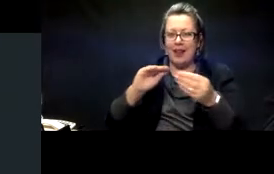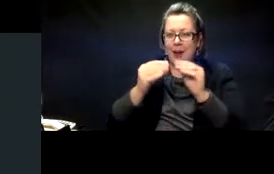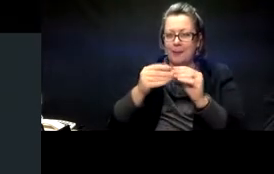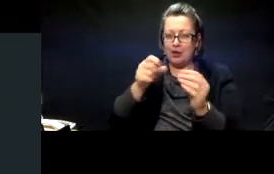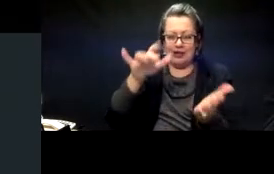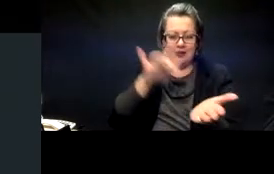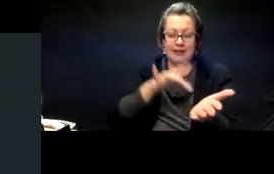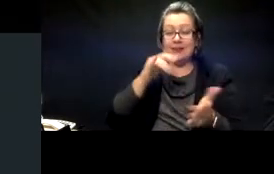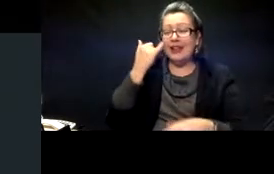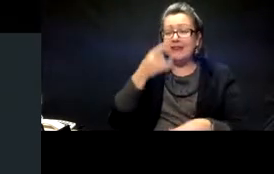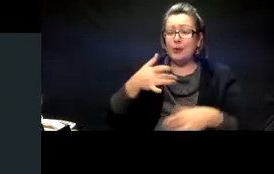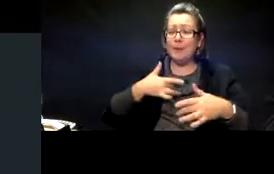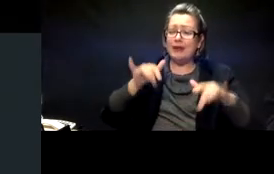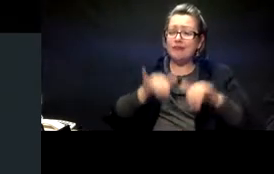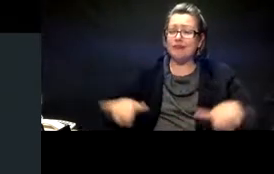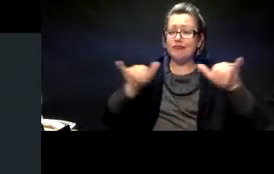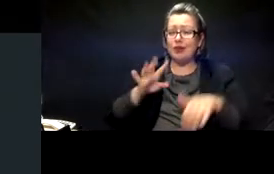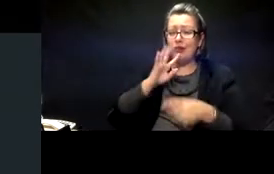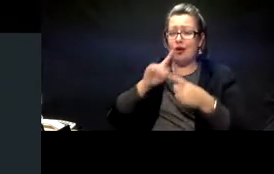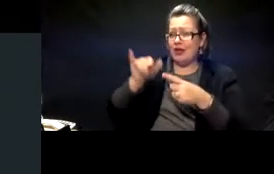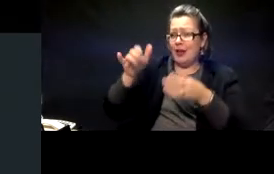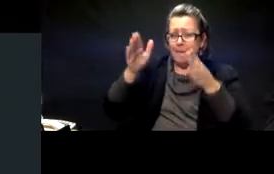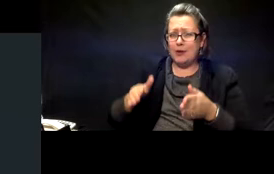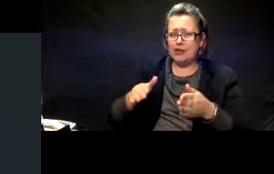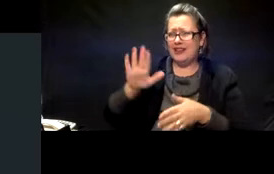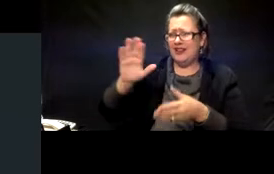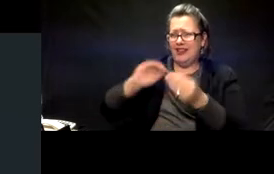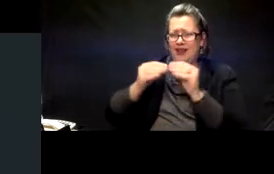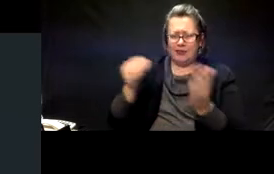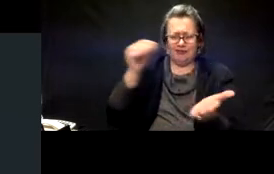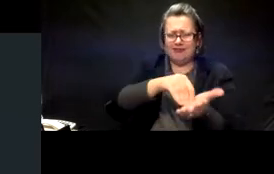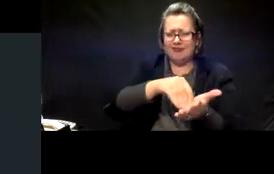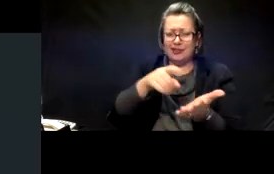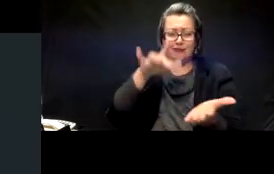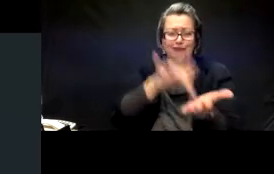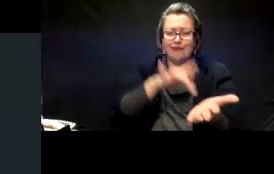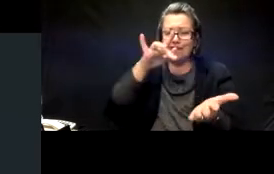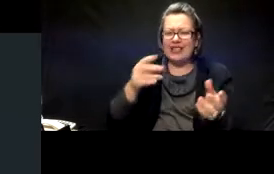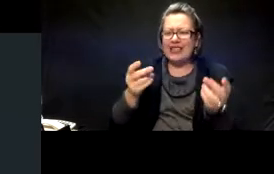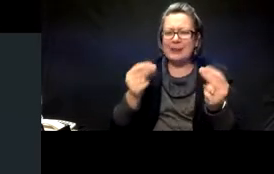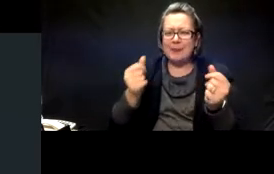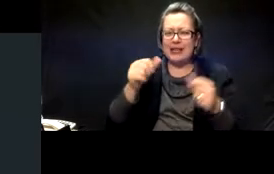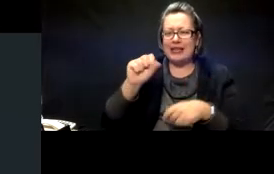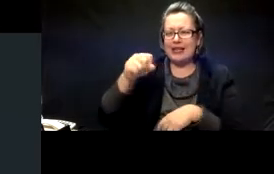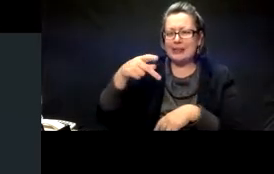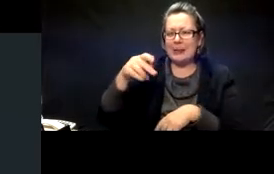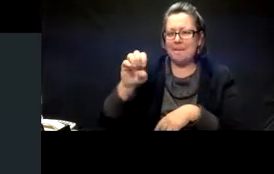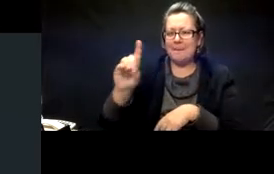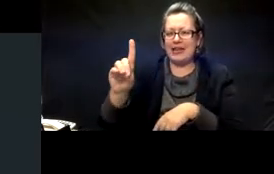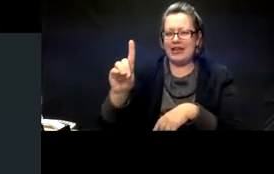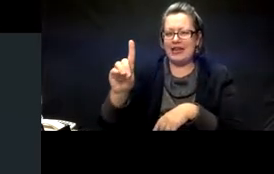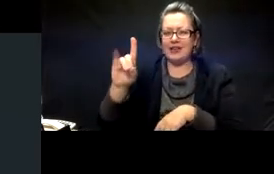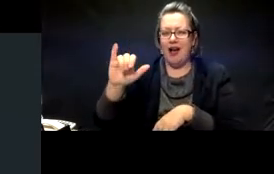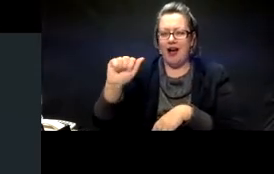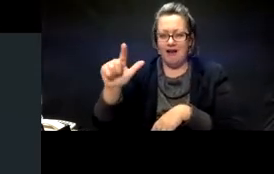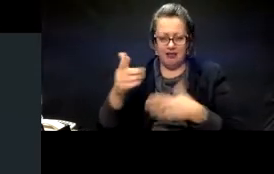volume. And so if you know you tend to talk to that person again and again, there's a speed dial